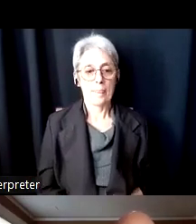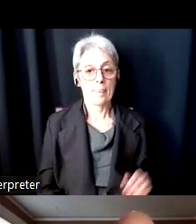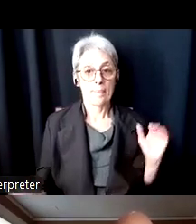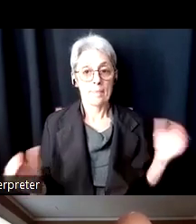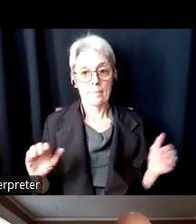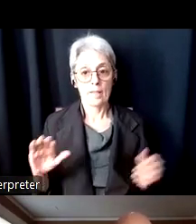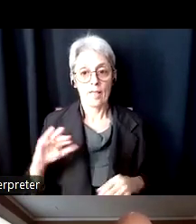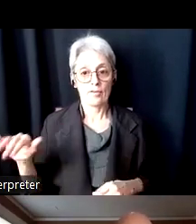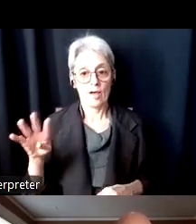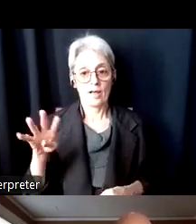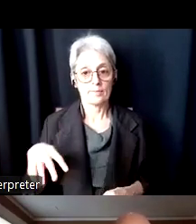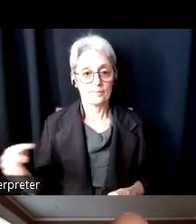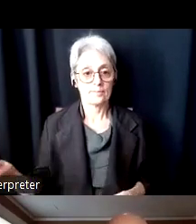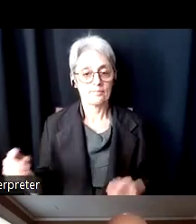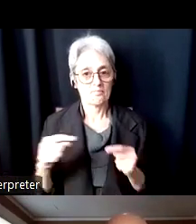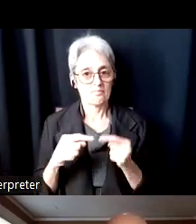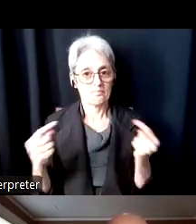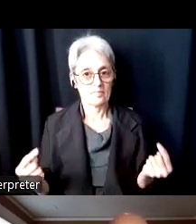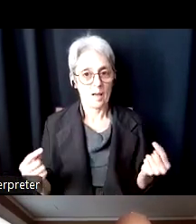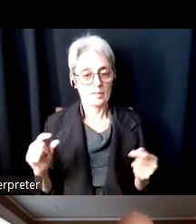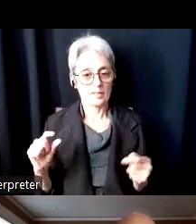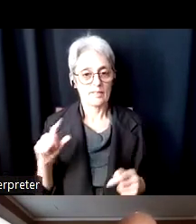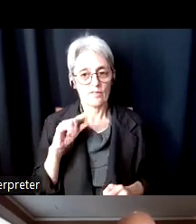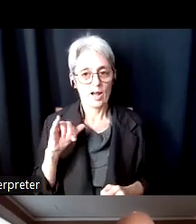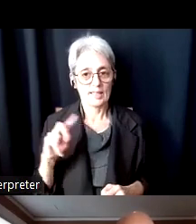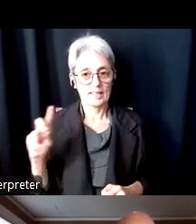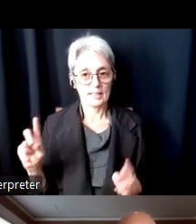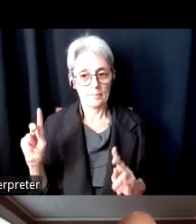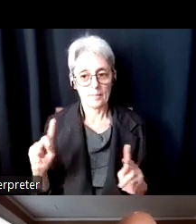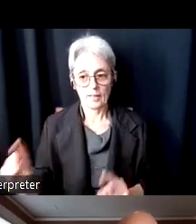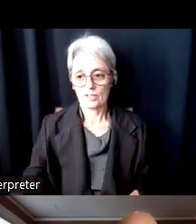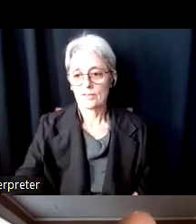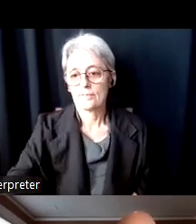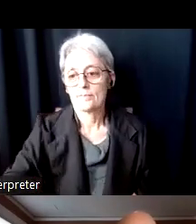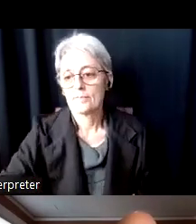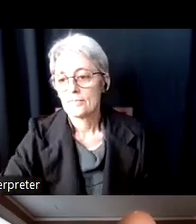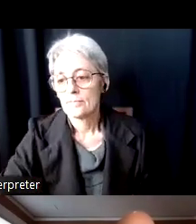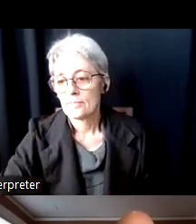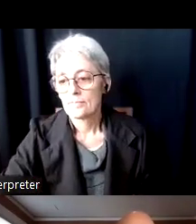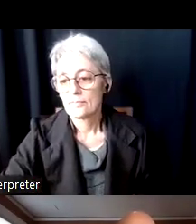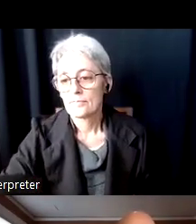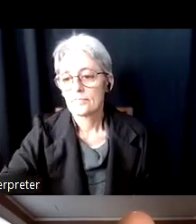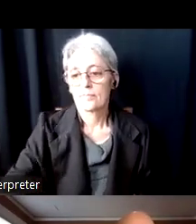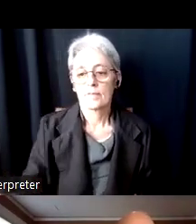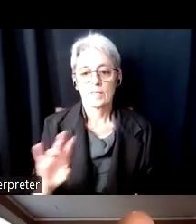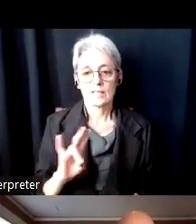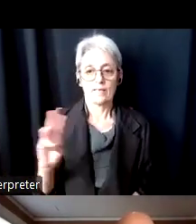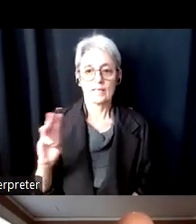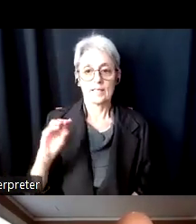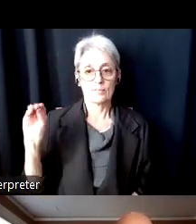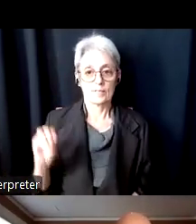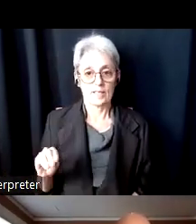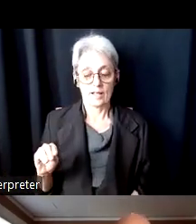comparison, the table on the right shows slightly the opposite for our IDD population. So 76% of our IDD population who do